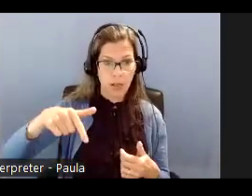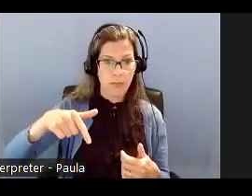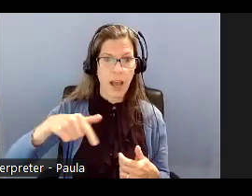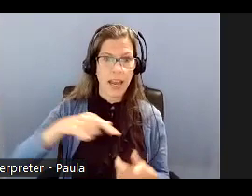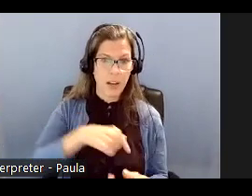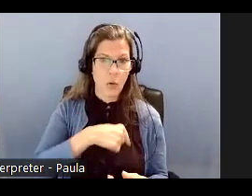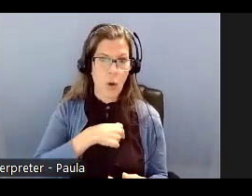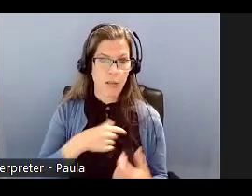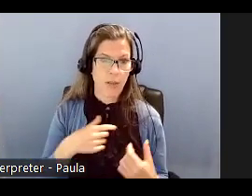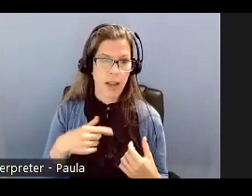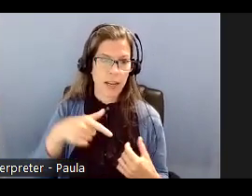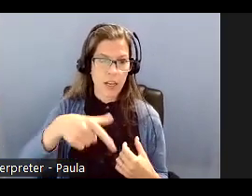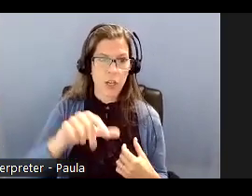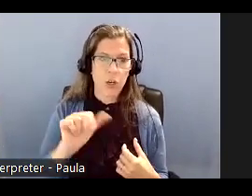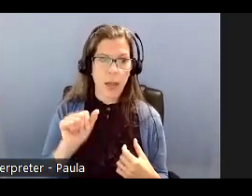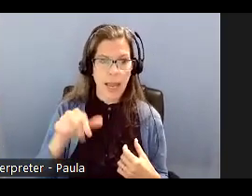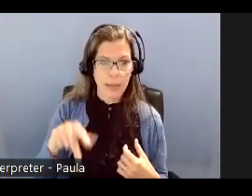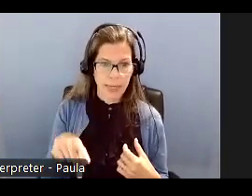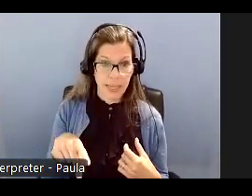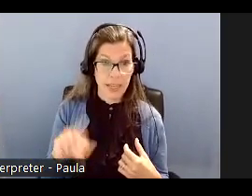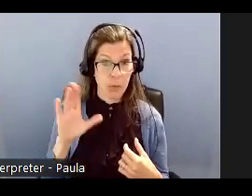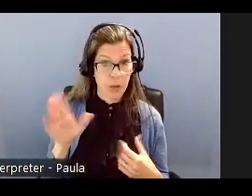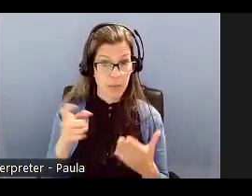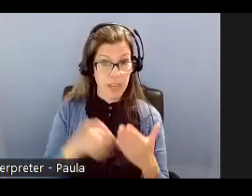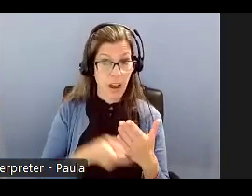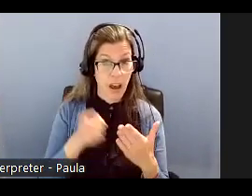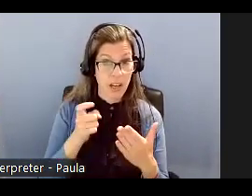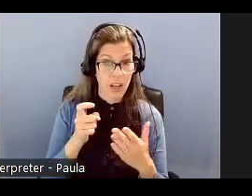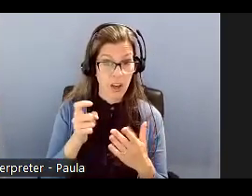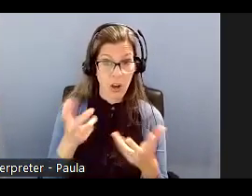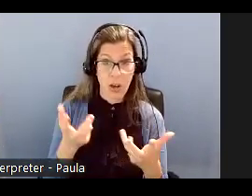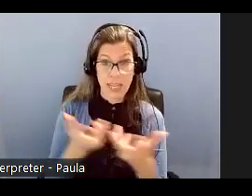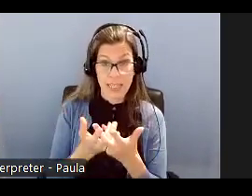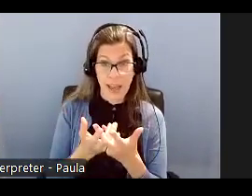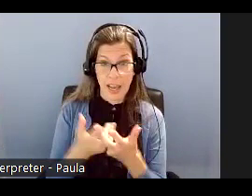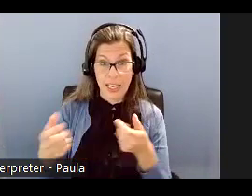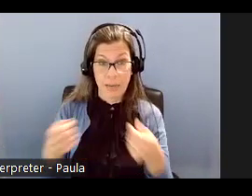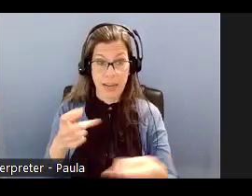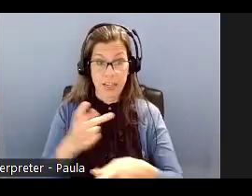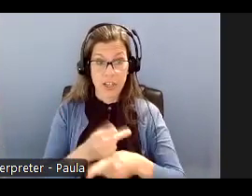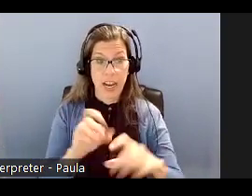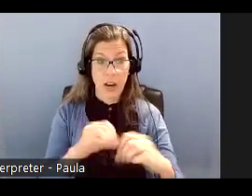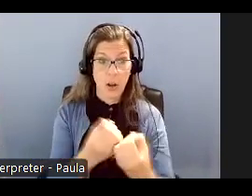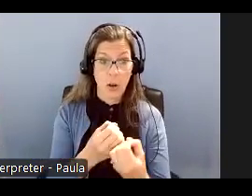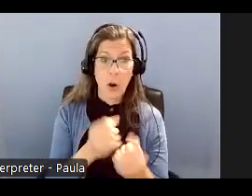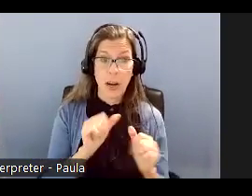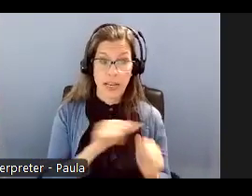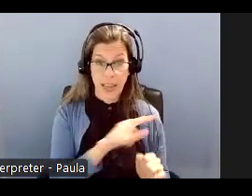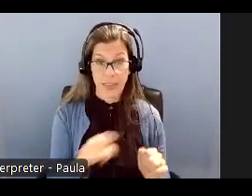Mhm. QHP, will they be auto-assigned to a managed care organization, or will they get to pick their